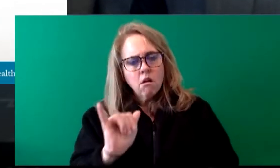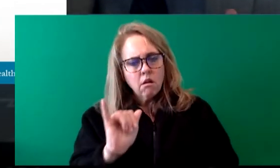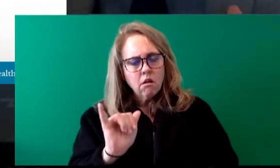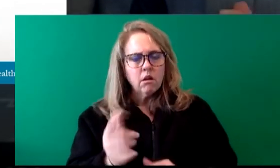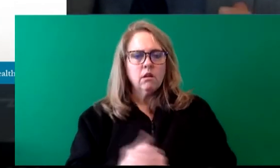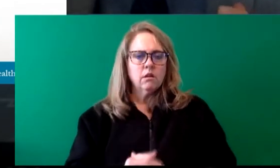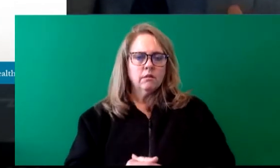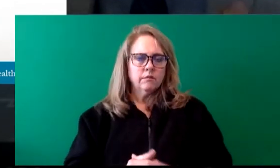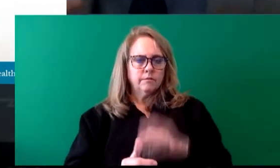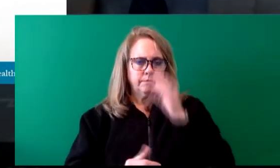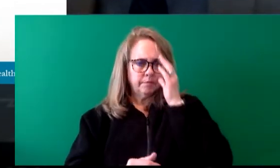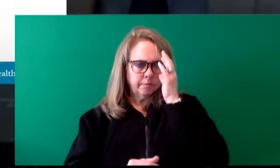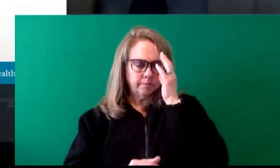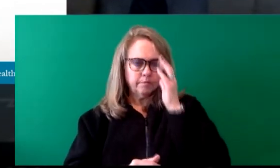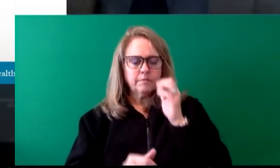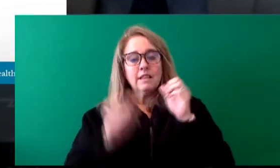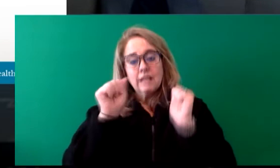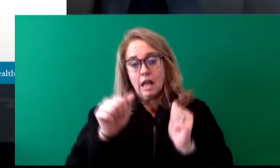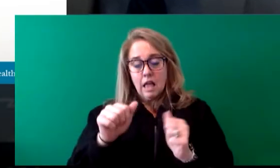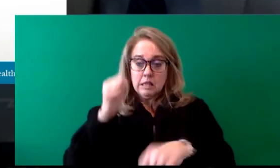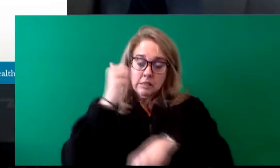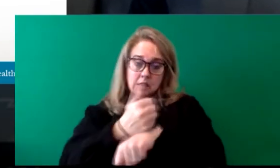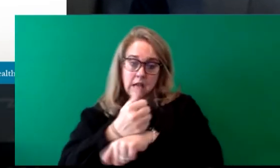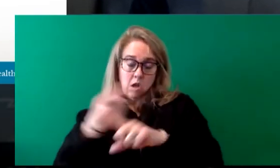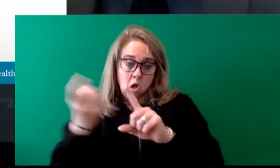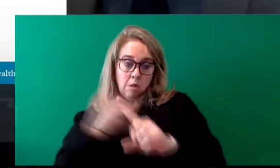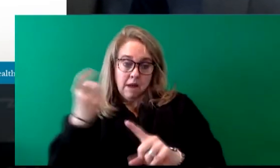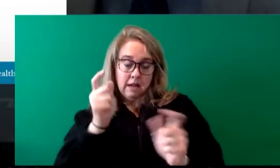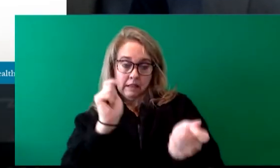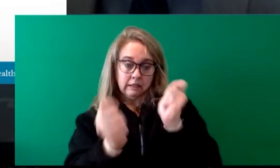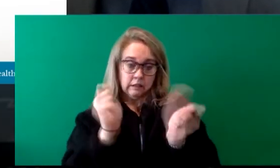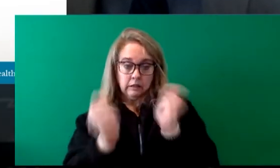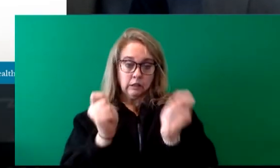However, again, that may have the opposite effect.